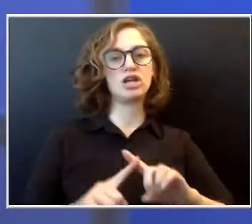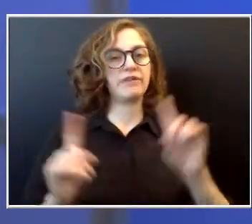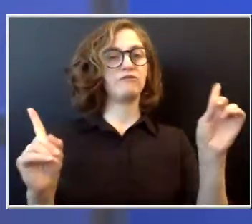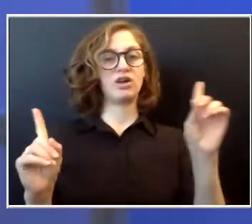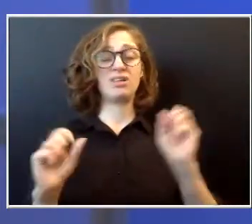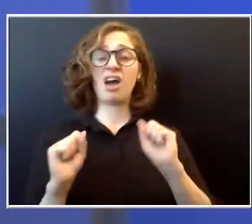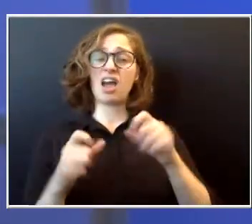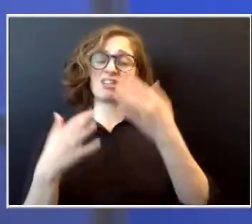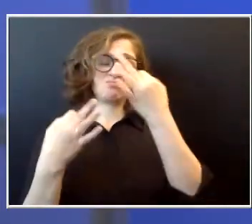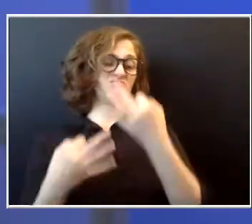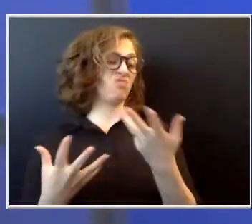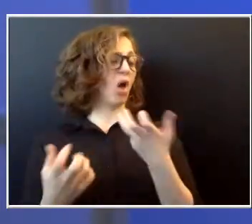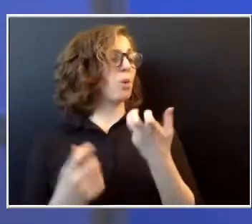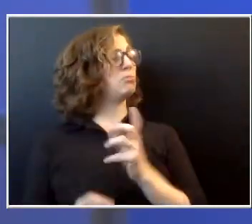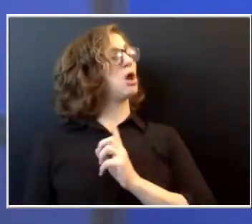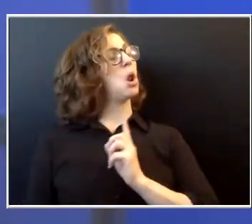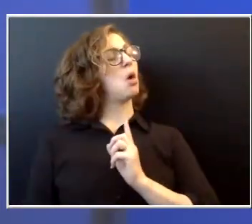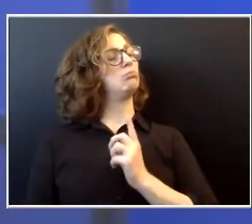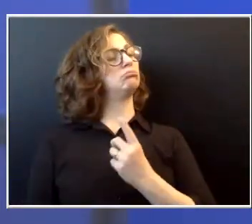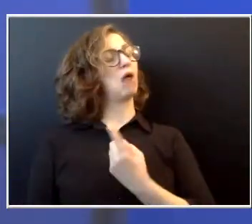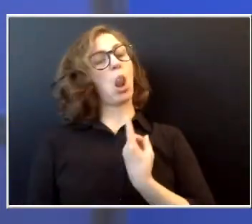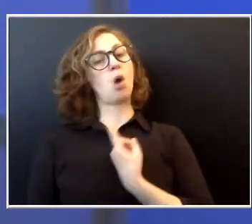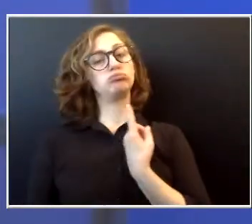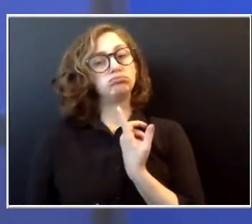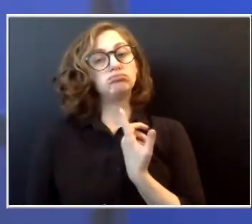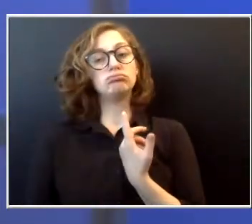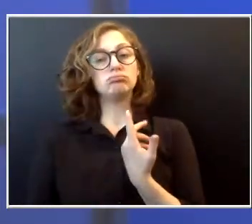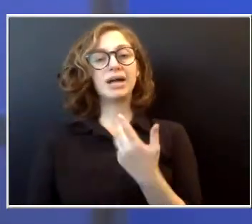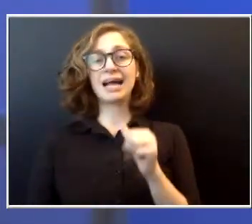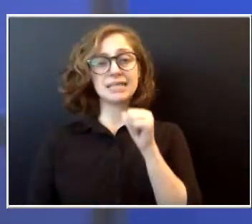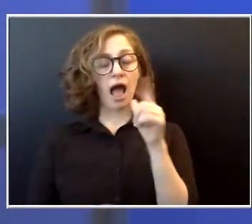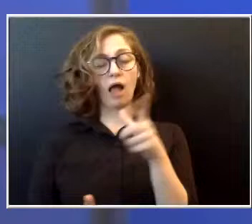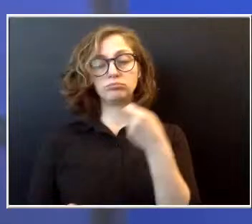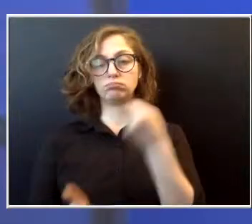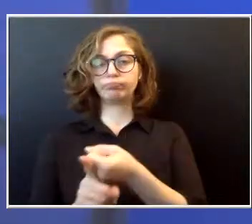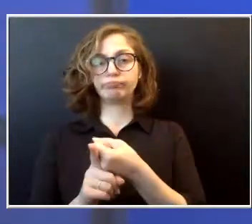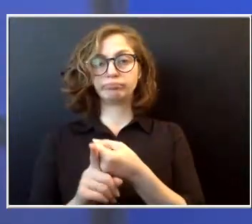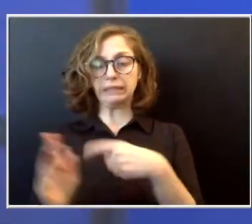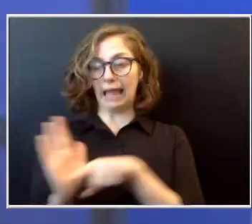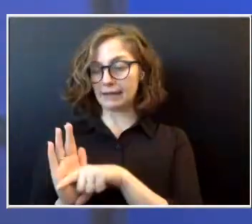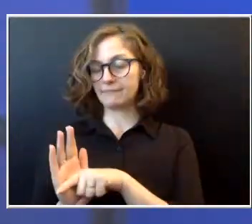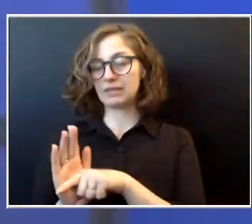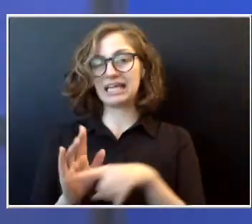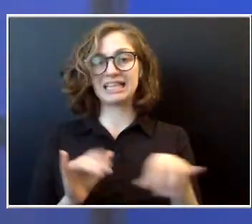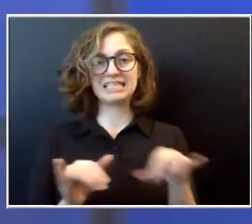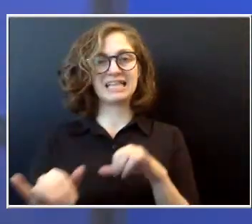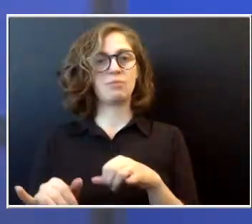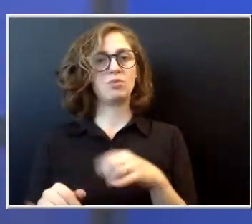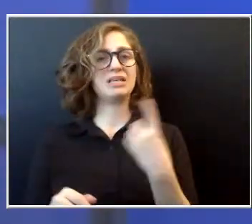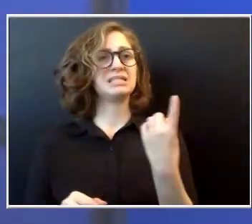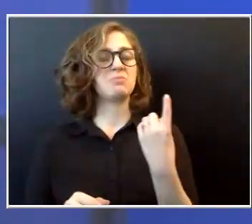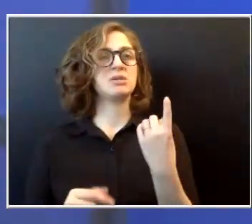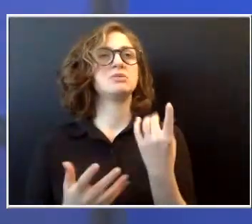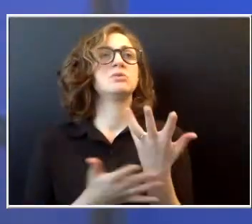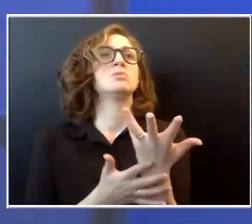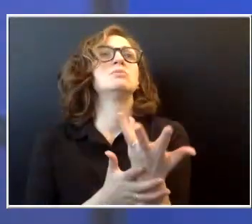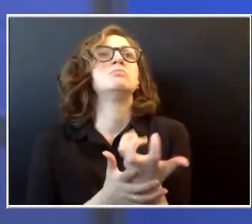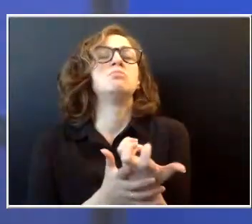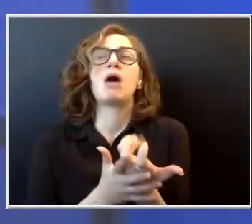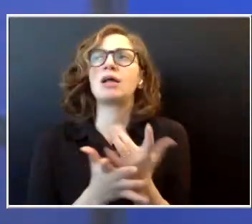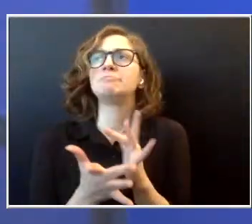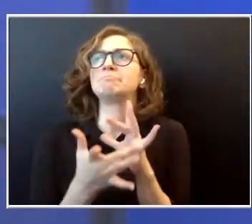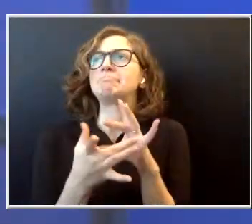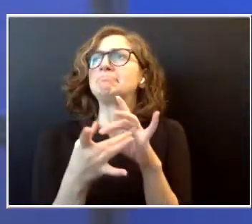psychological detriment or emotional hurt and heartache that you will somebody that so desperately desires the connection, and whether it be because